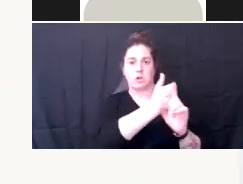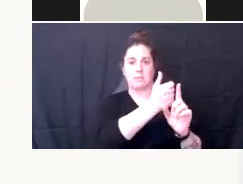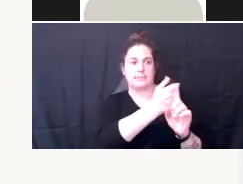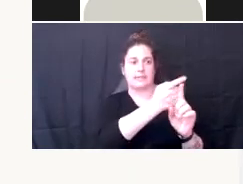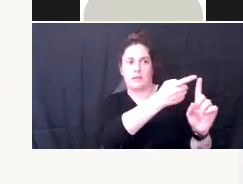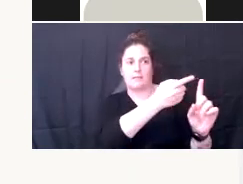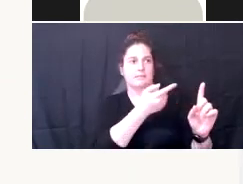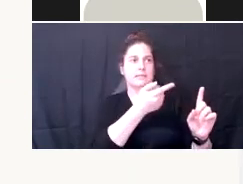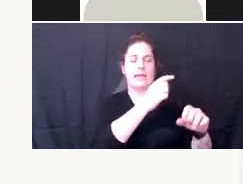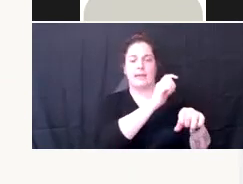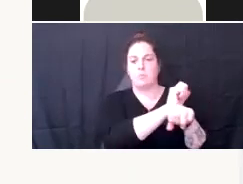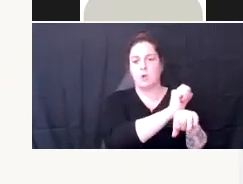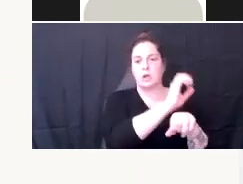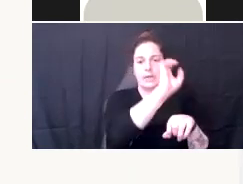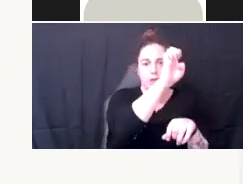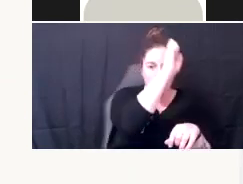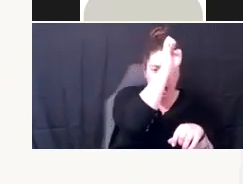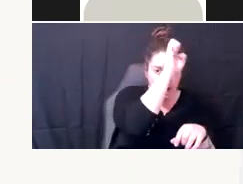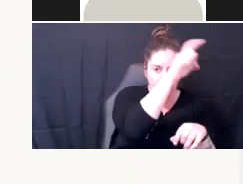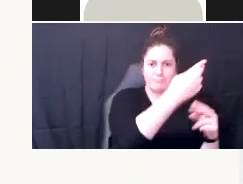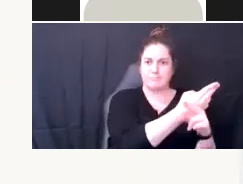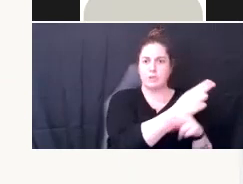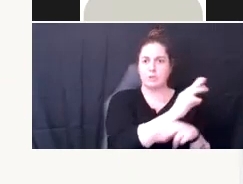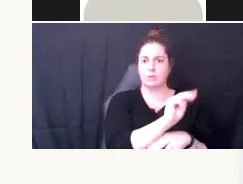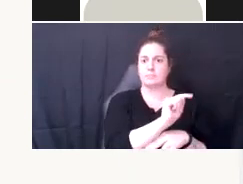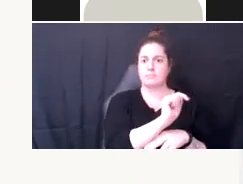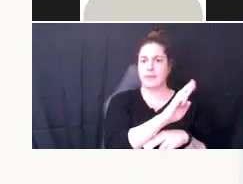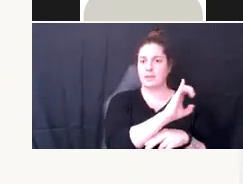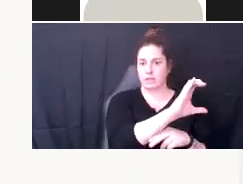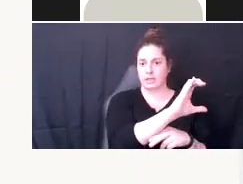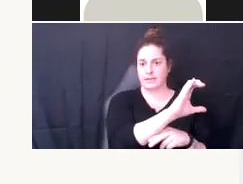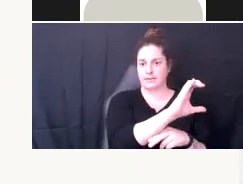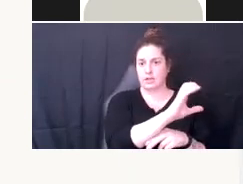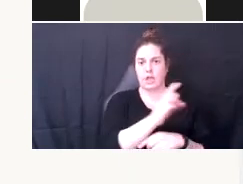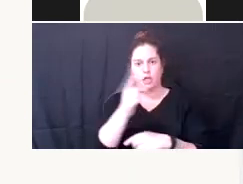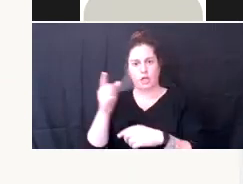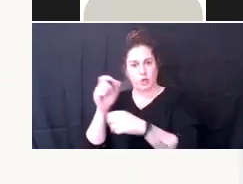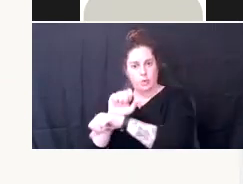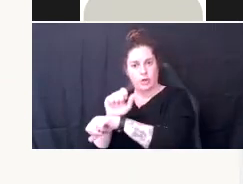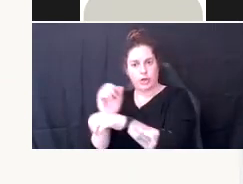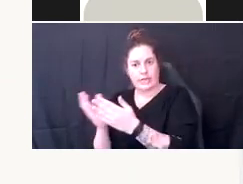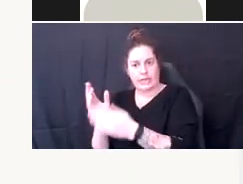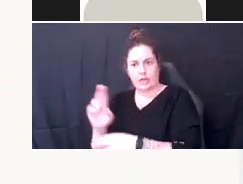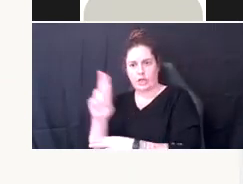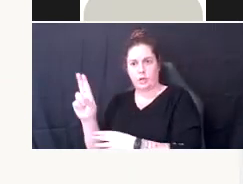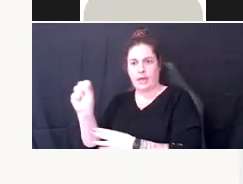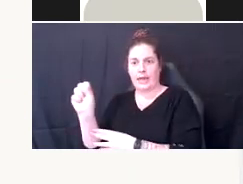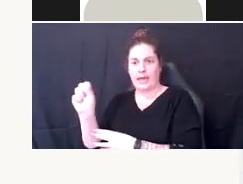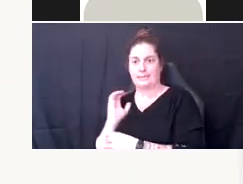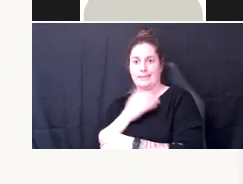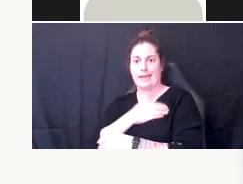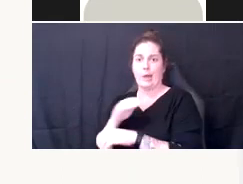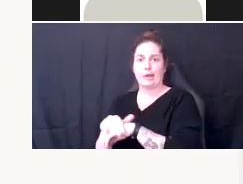using the metric system, and you're in the United States using our typical English or